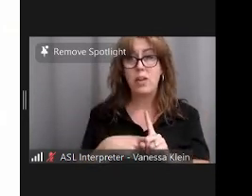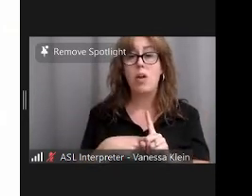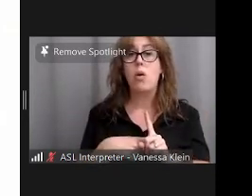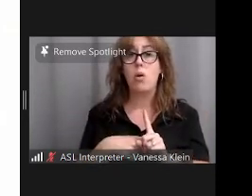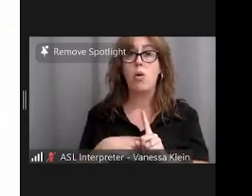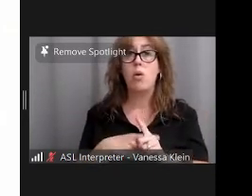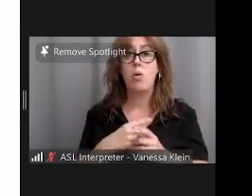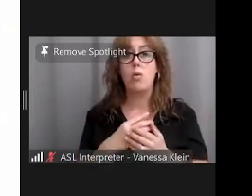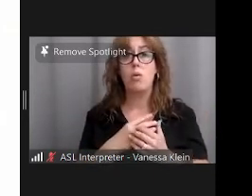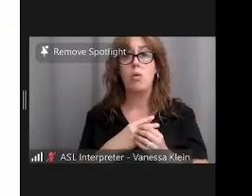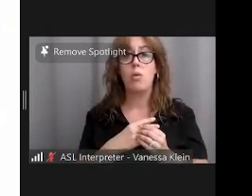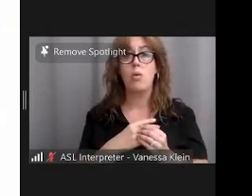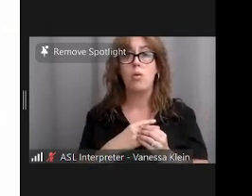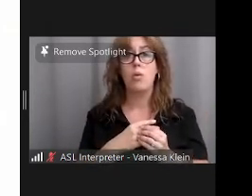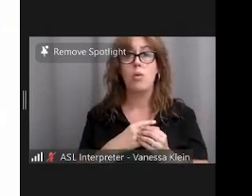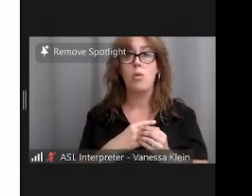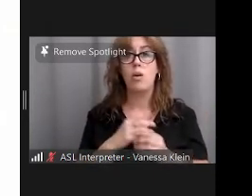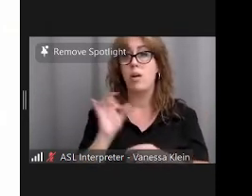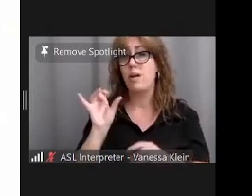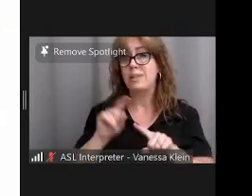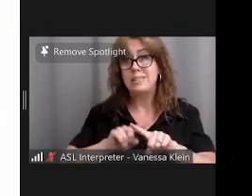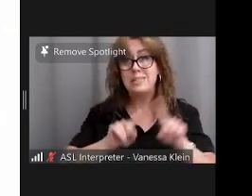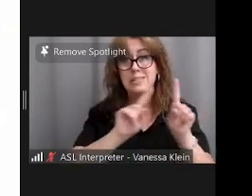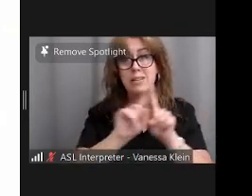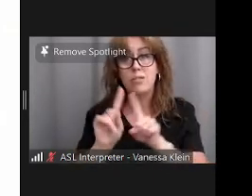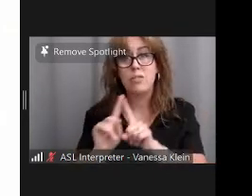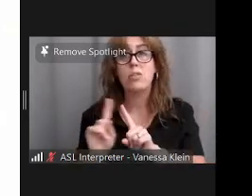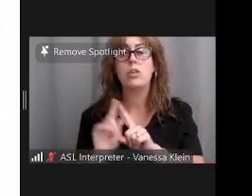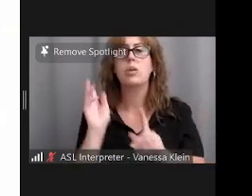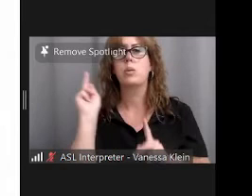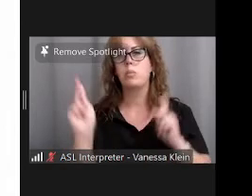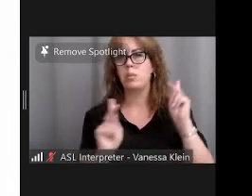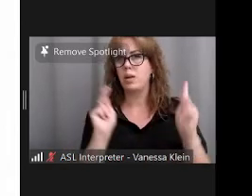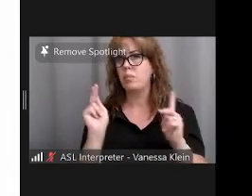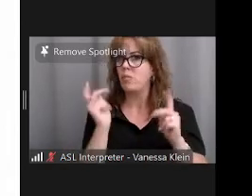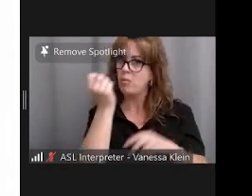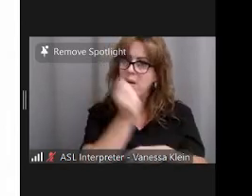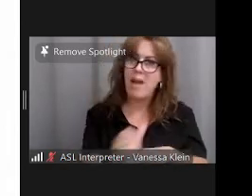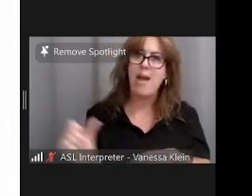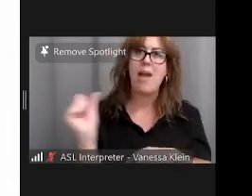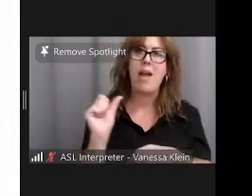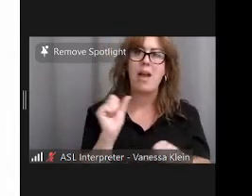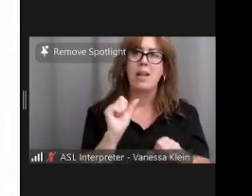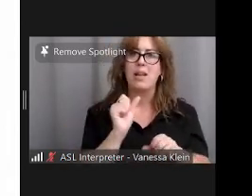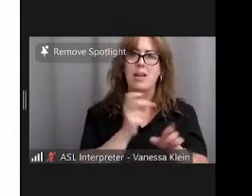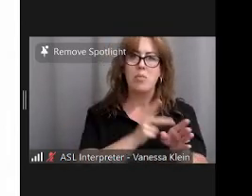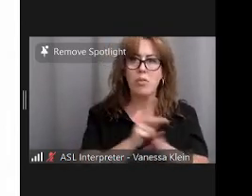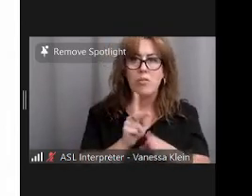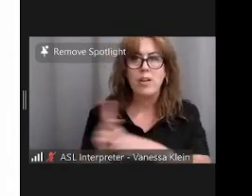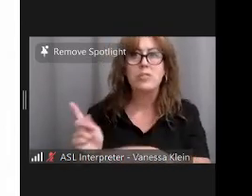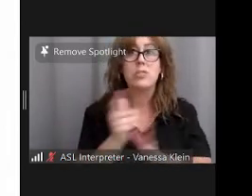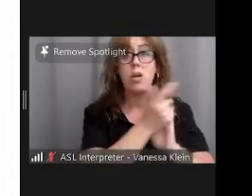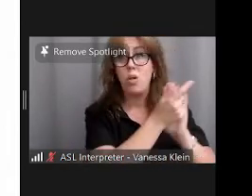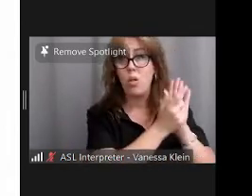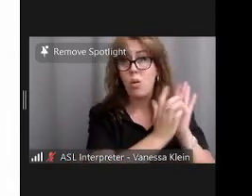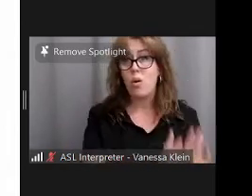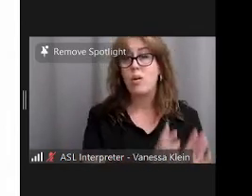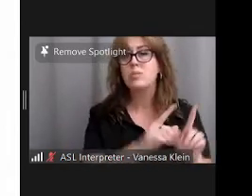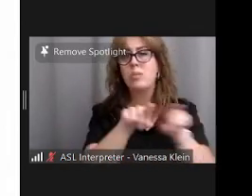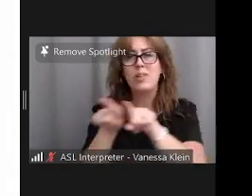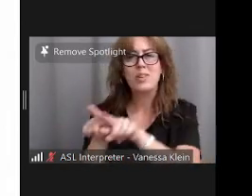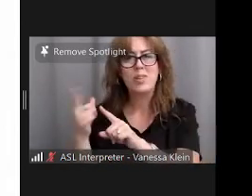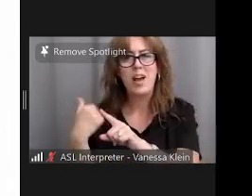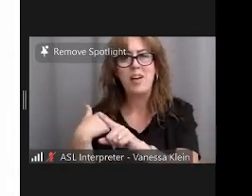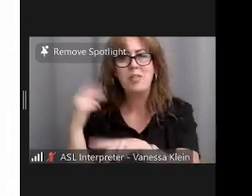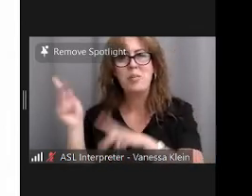Is that people from any cases in any profession? You have lawyer, but you have housekeepers